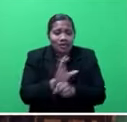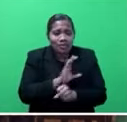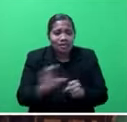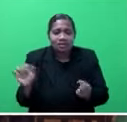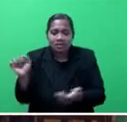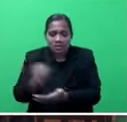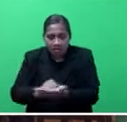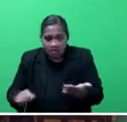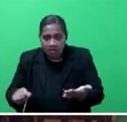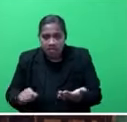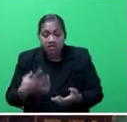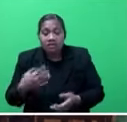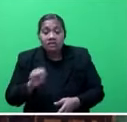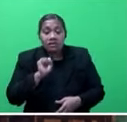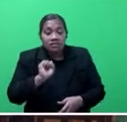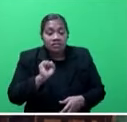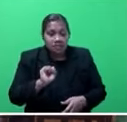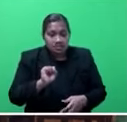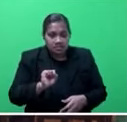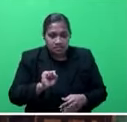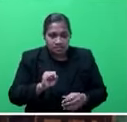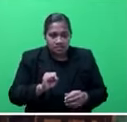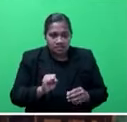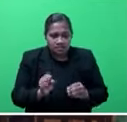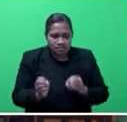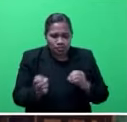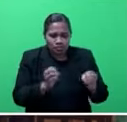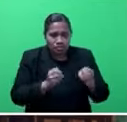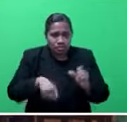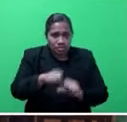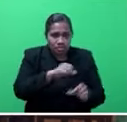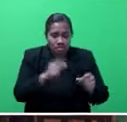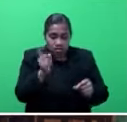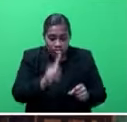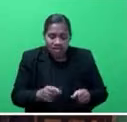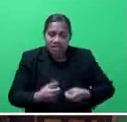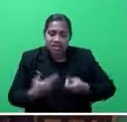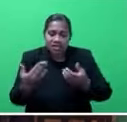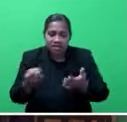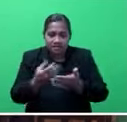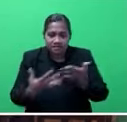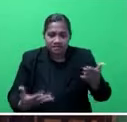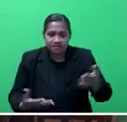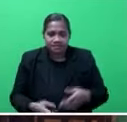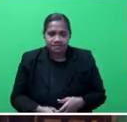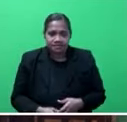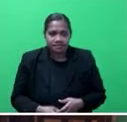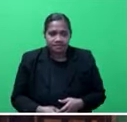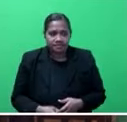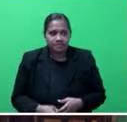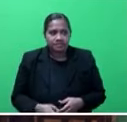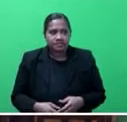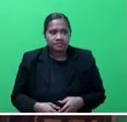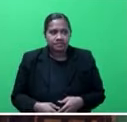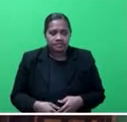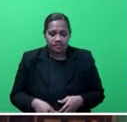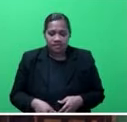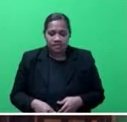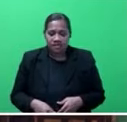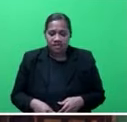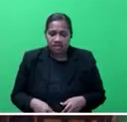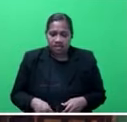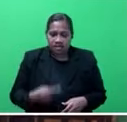We have the Bus Operators Association today, Mr. Speaker, said they issued a statement threatening government, threatening Fiji to